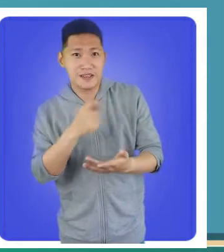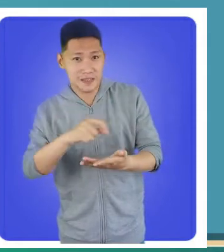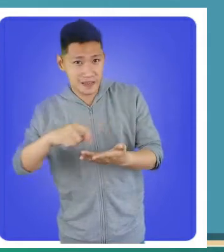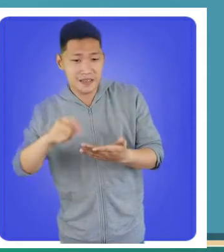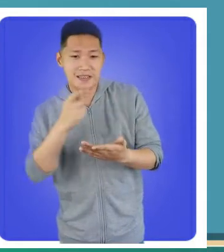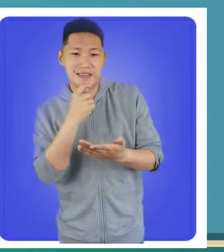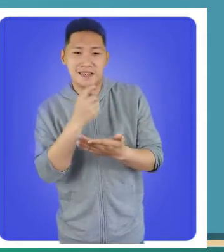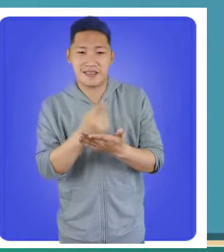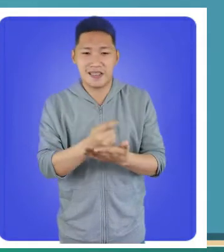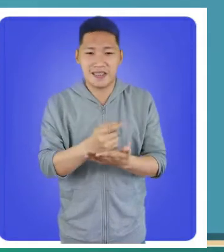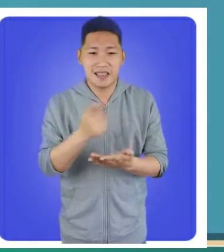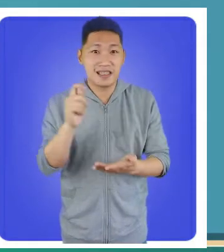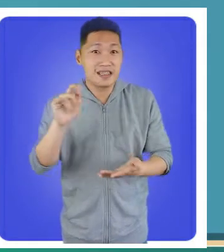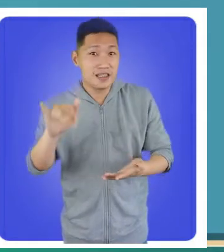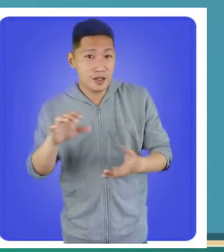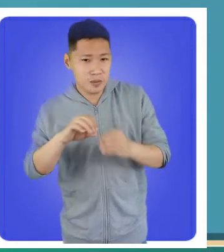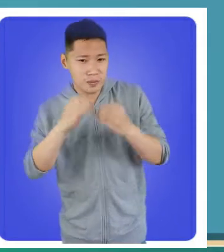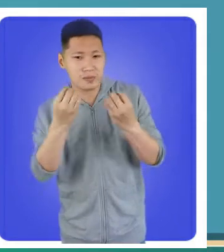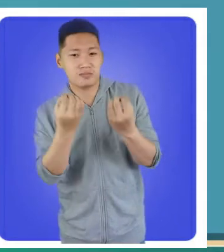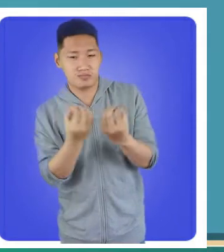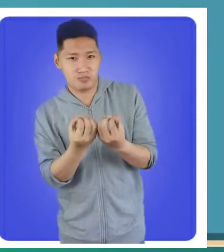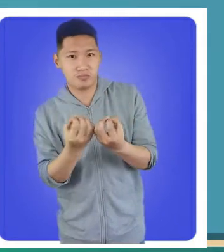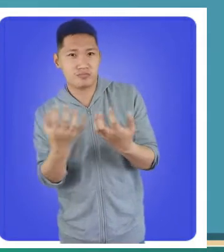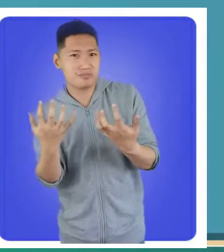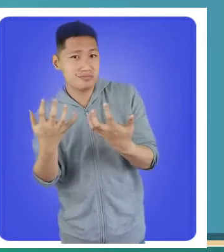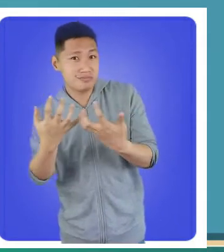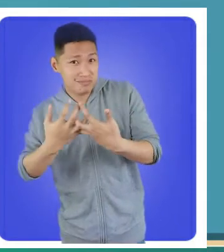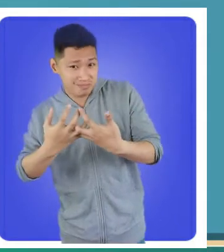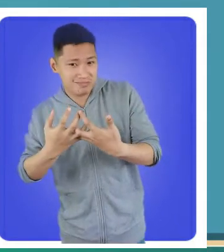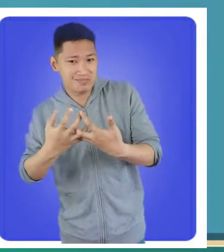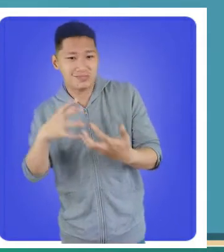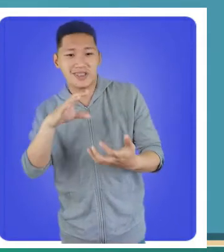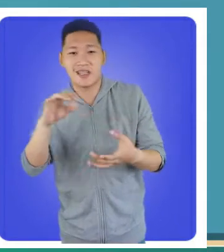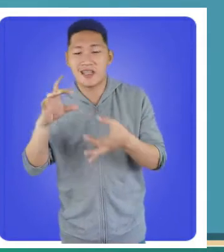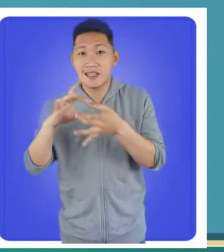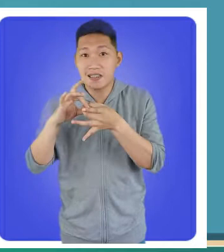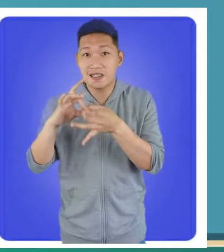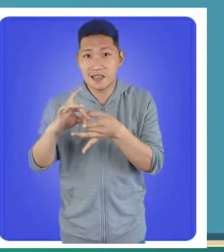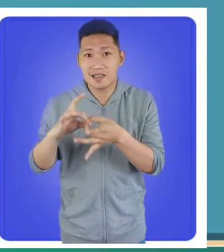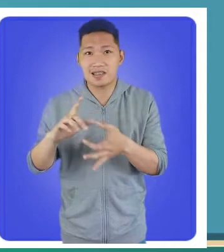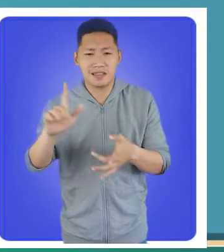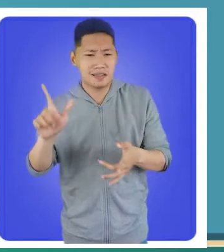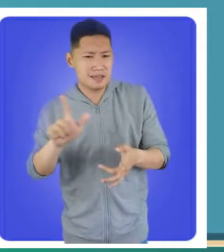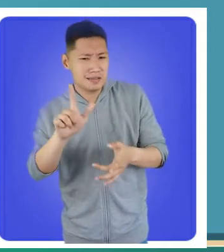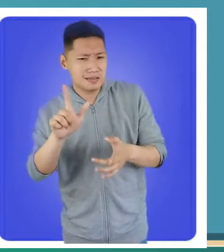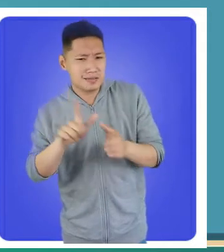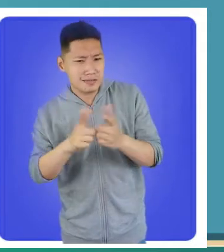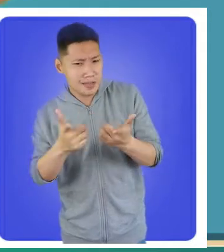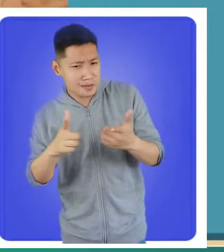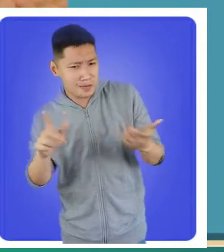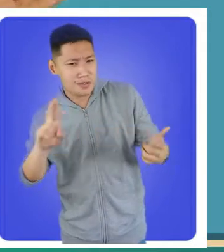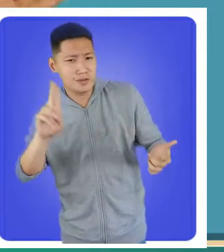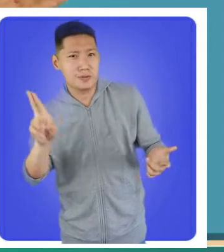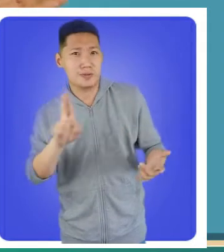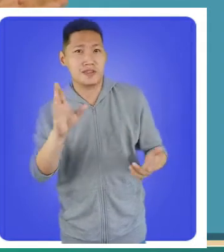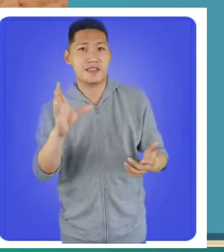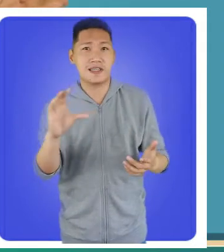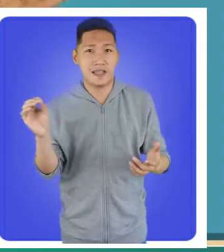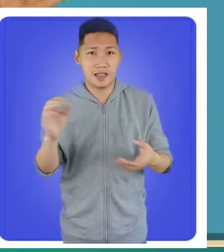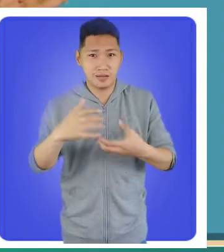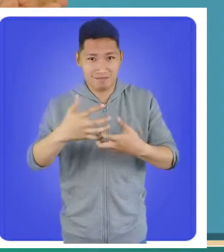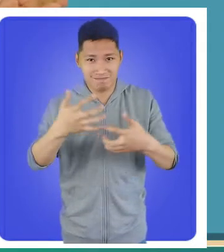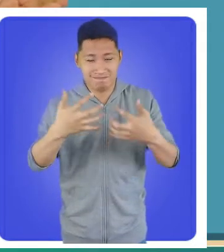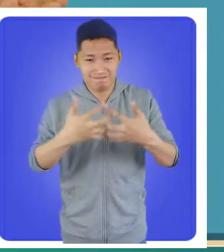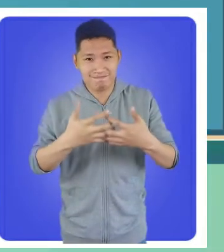well-written text. They are organization, coherence and cohesion, language use,